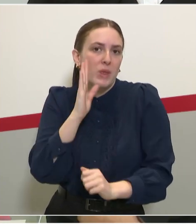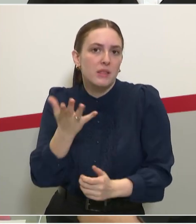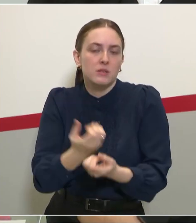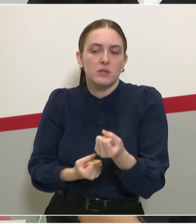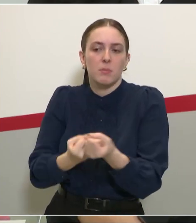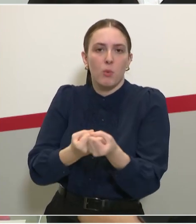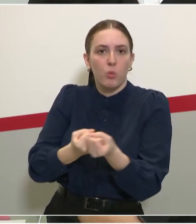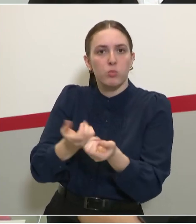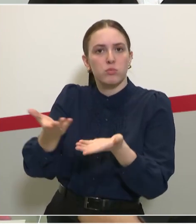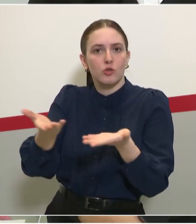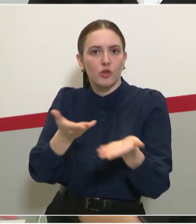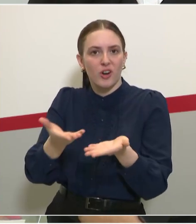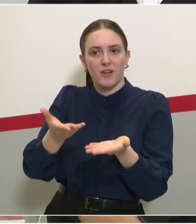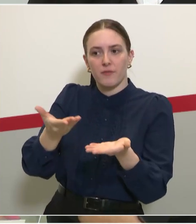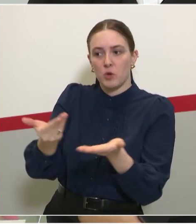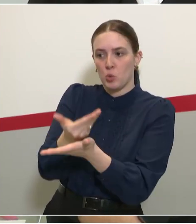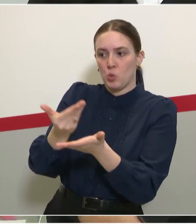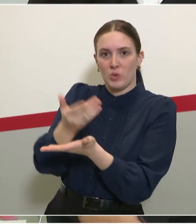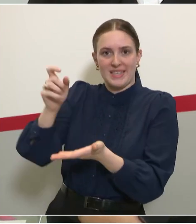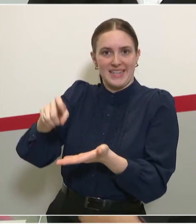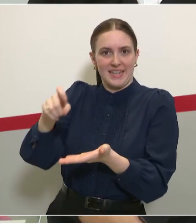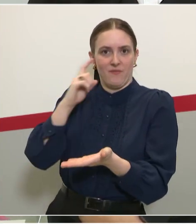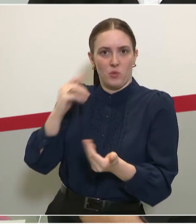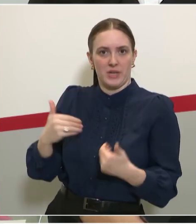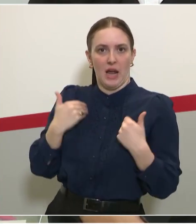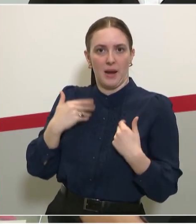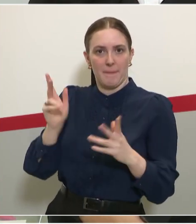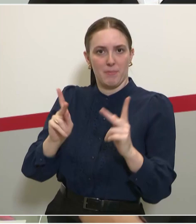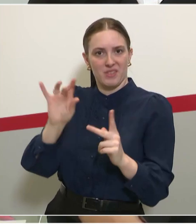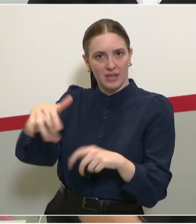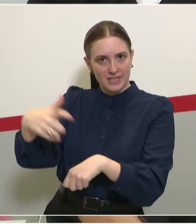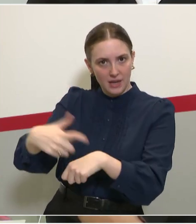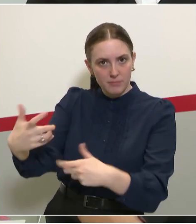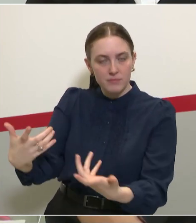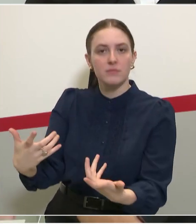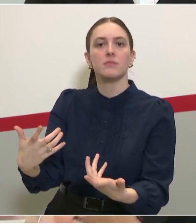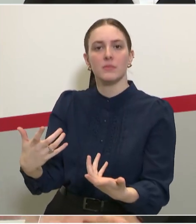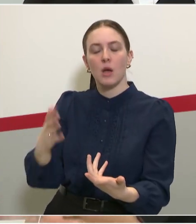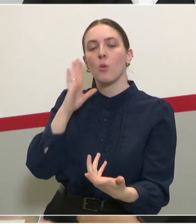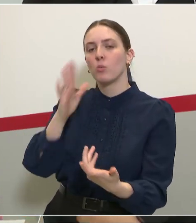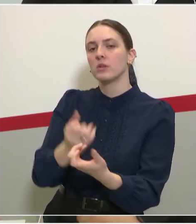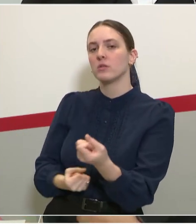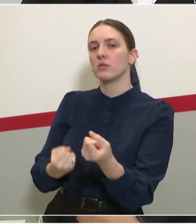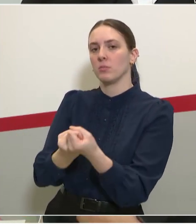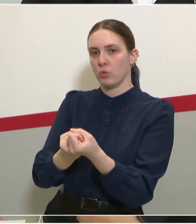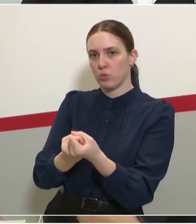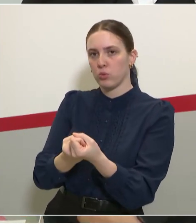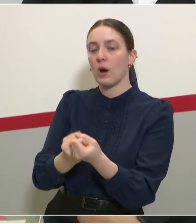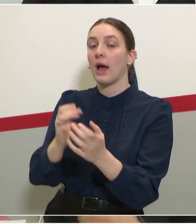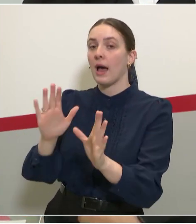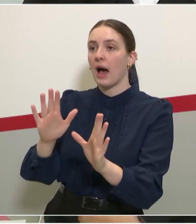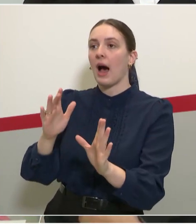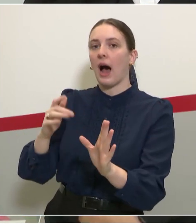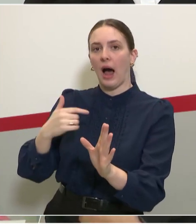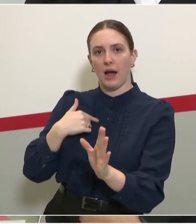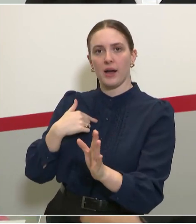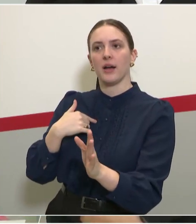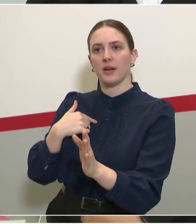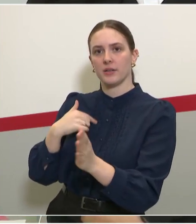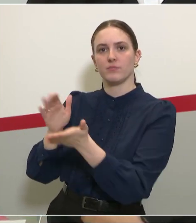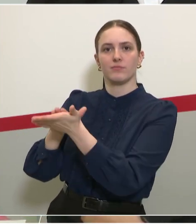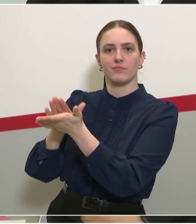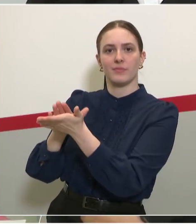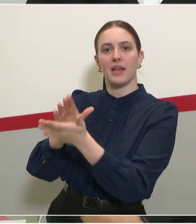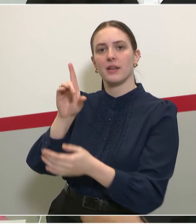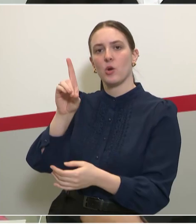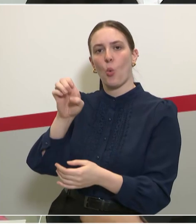support and serve the needs of the young people at the time. It's going to support, and I credit